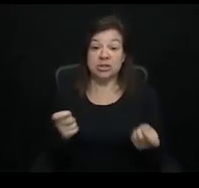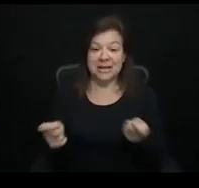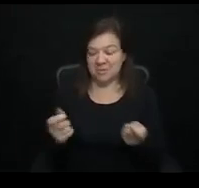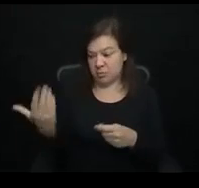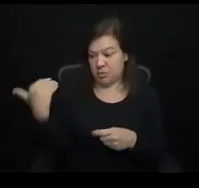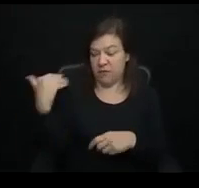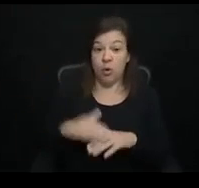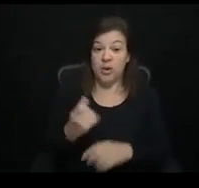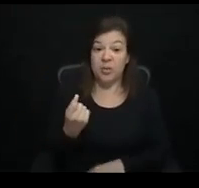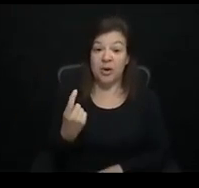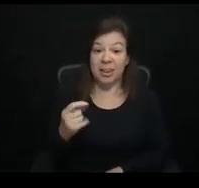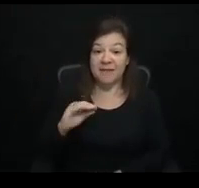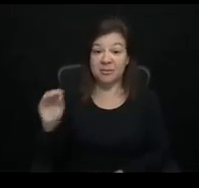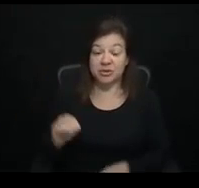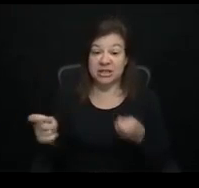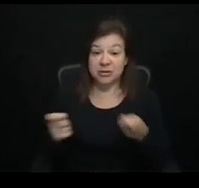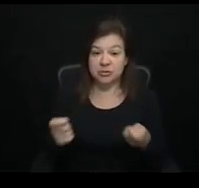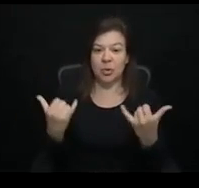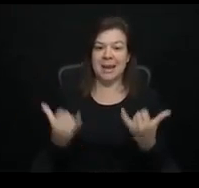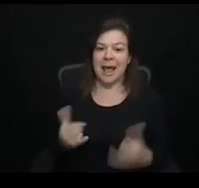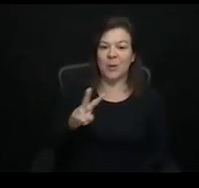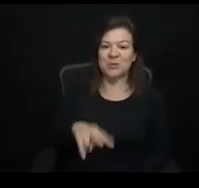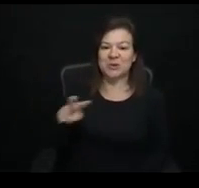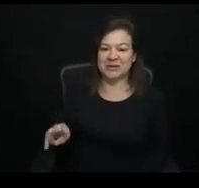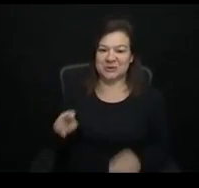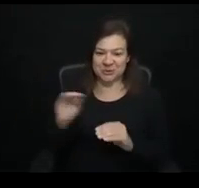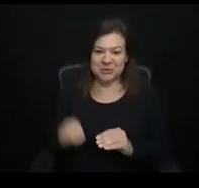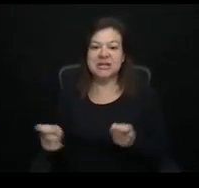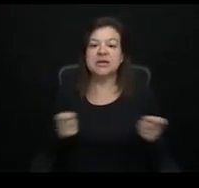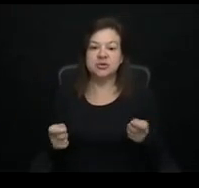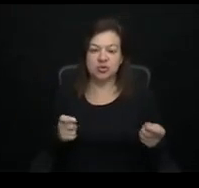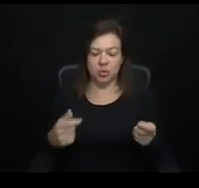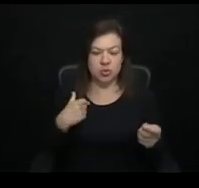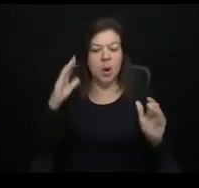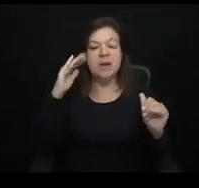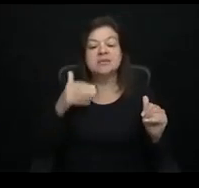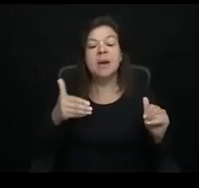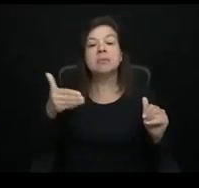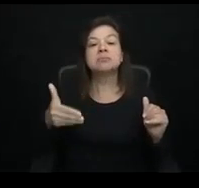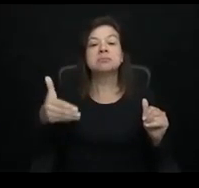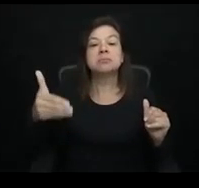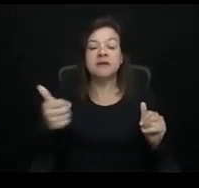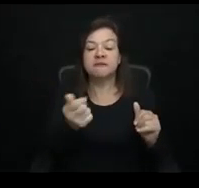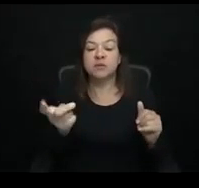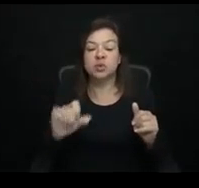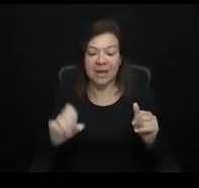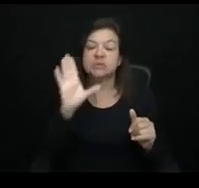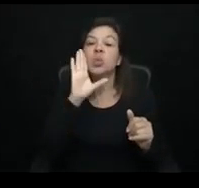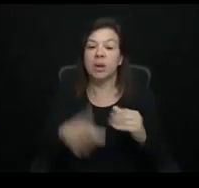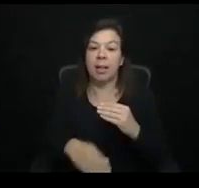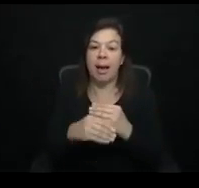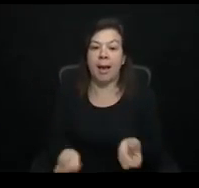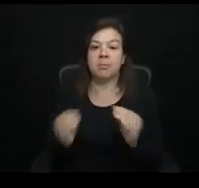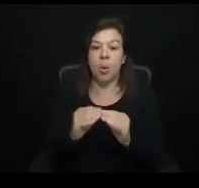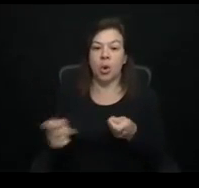we're at 22%, so that's good news. And I would expect that over the coming days, we'll continue to add to that containment.